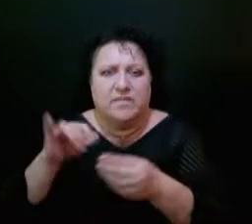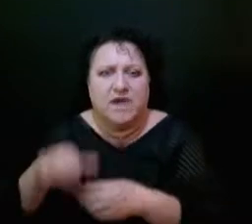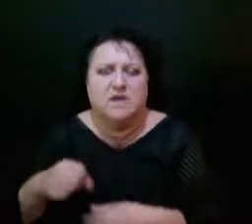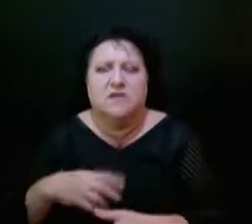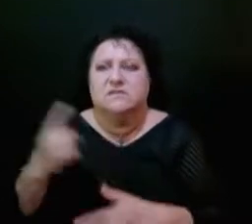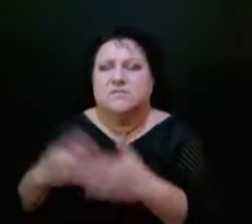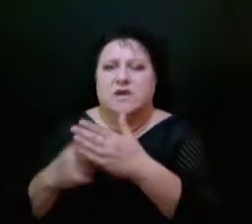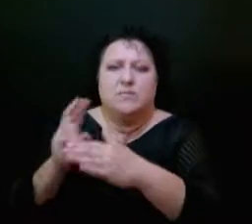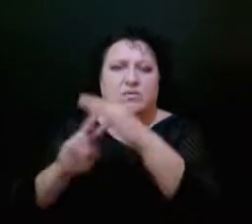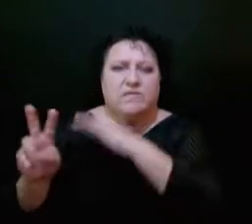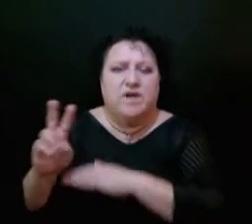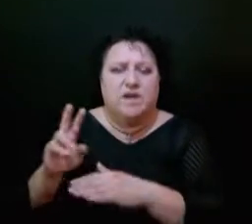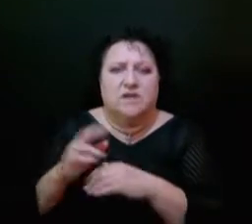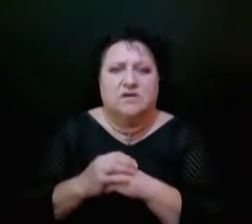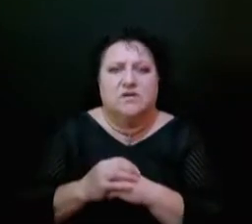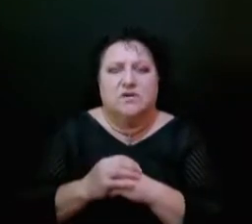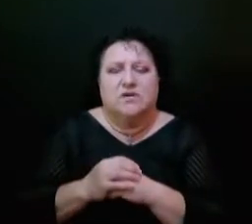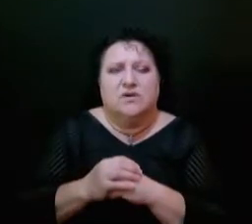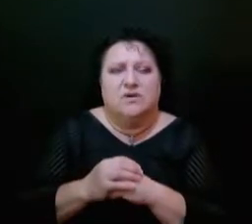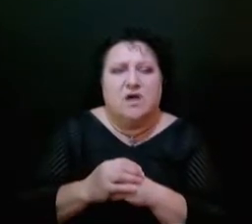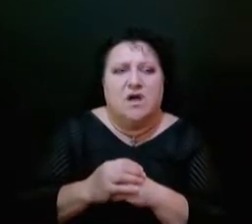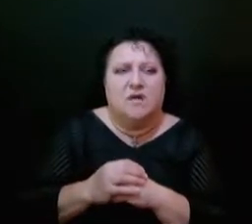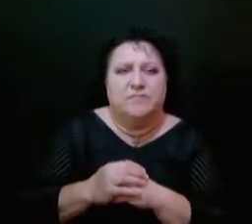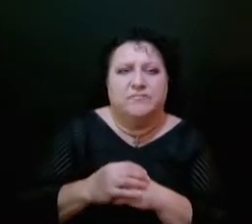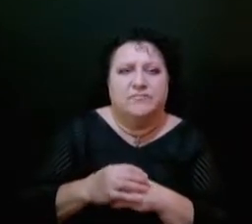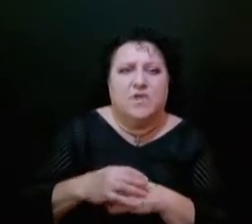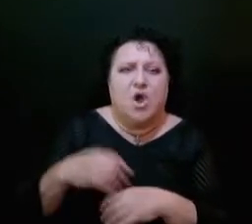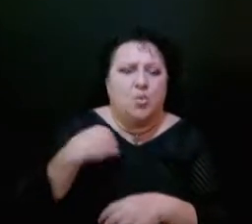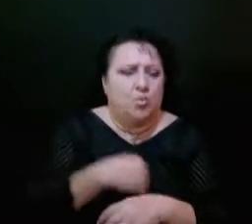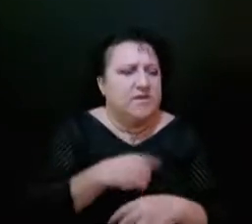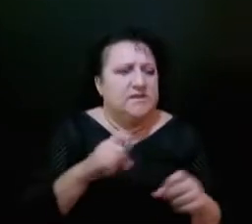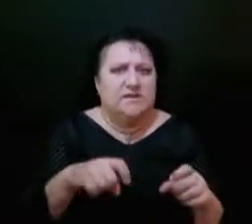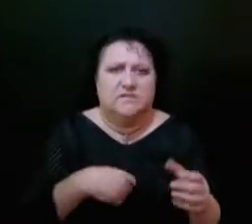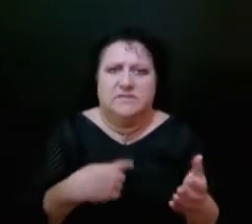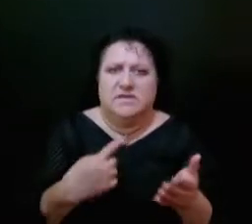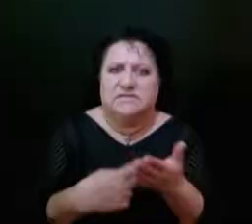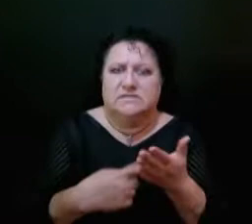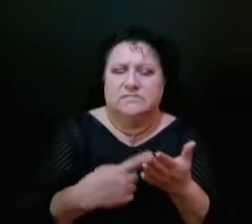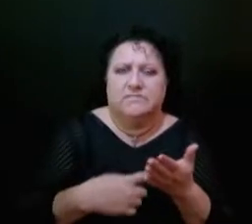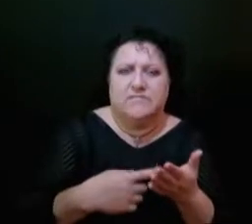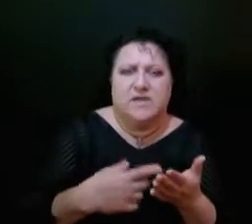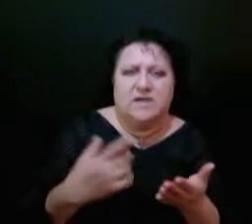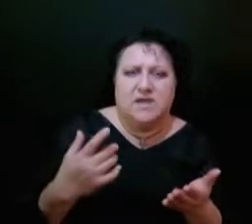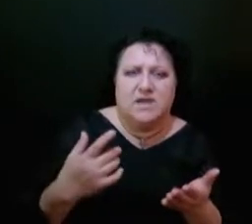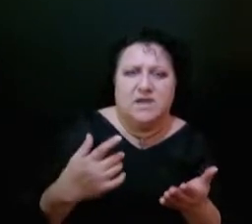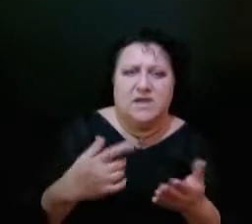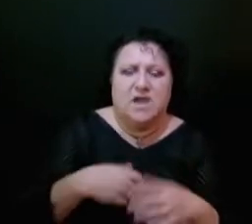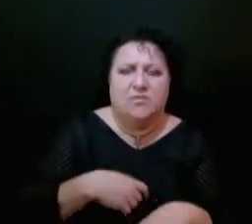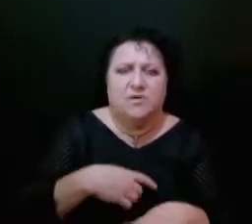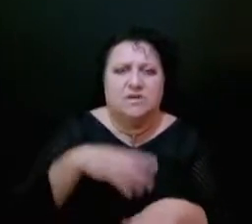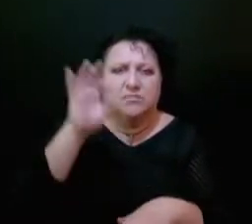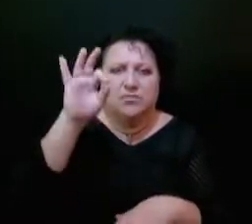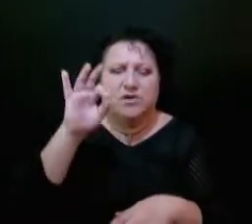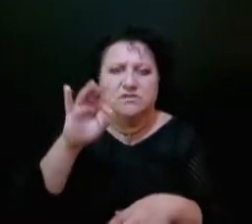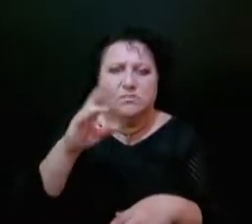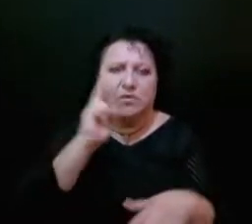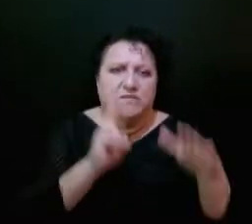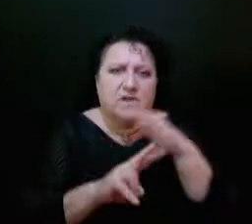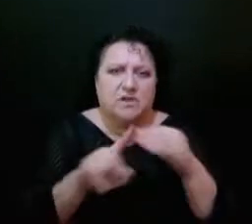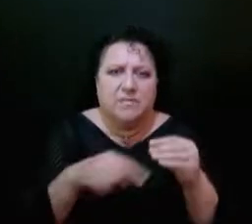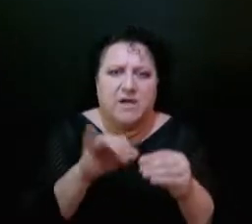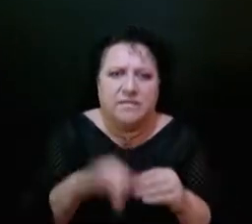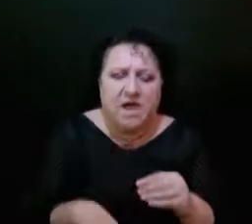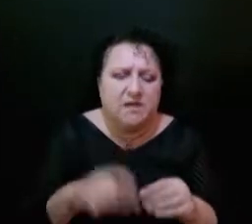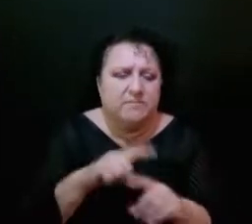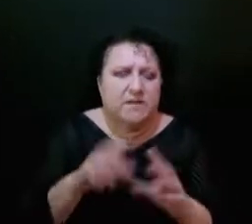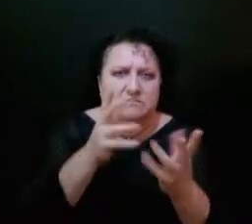believe in this moment, in this season, we need to be speaking prophetically about what's happening. But the best way to speak prophetically is to be biblical. And the